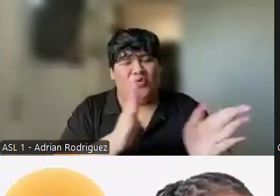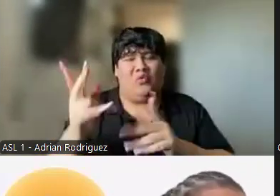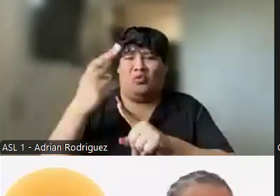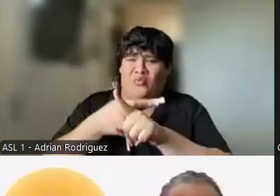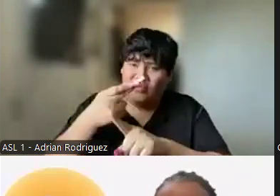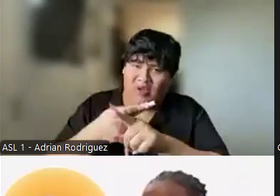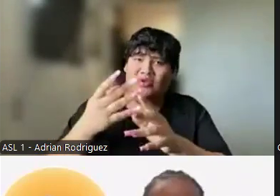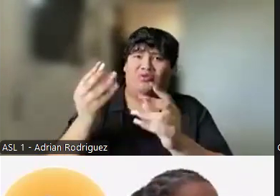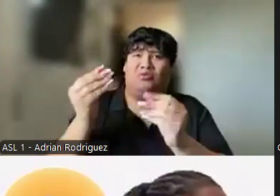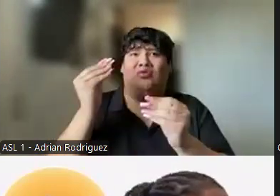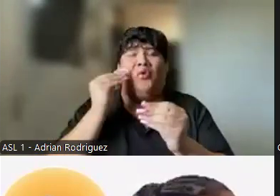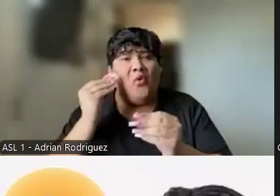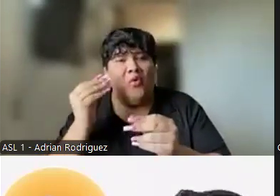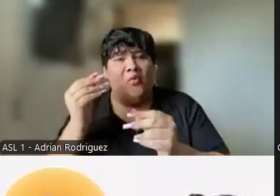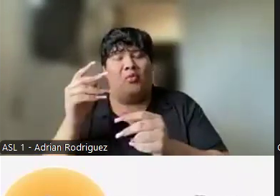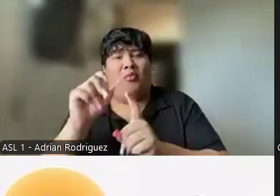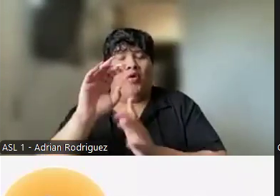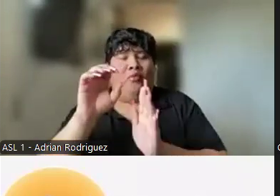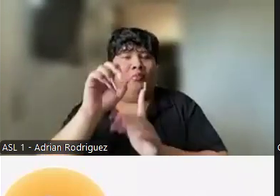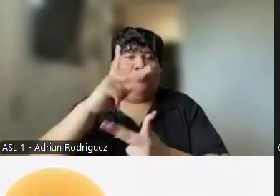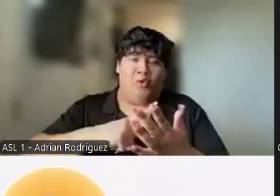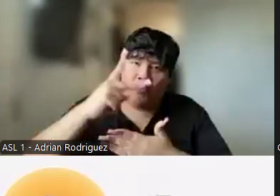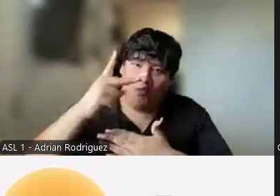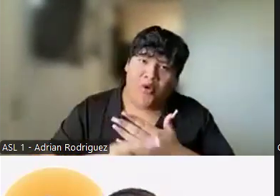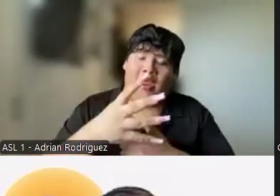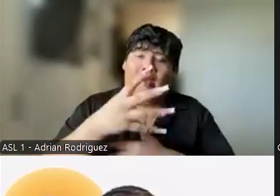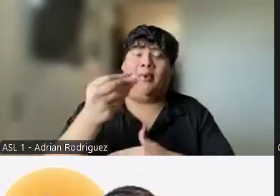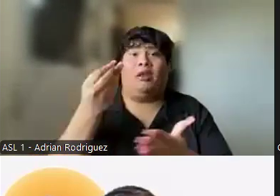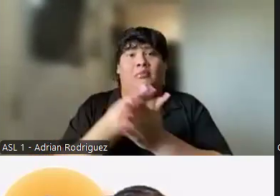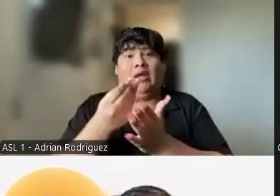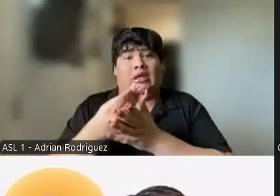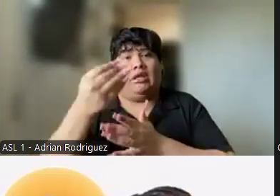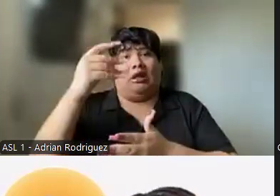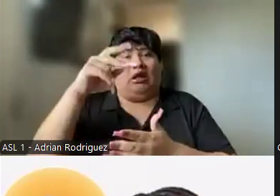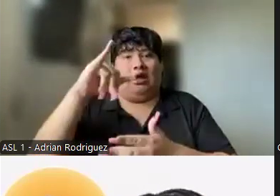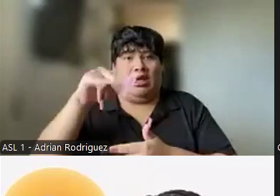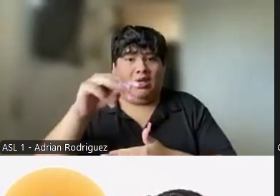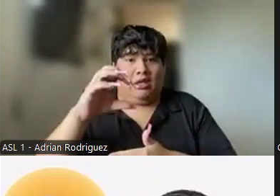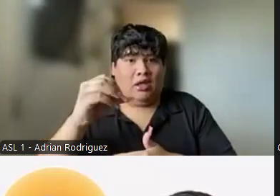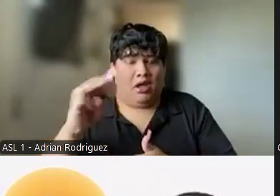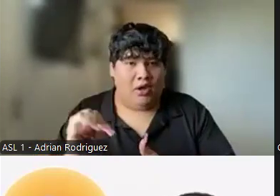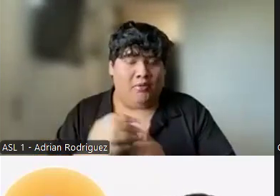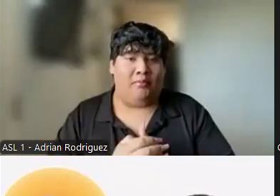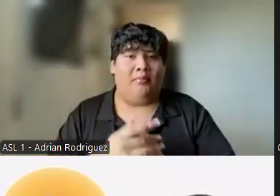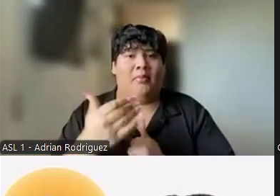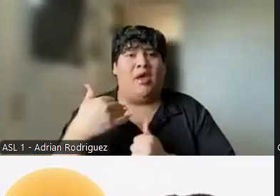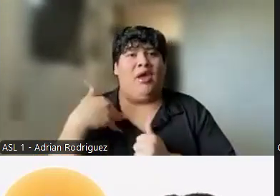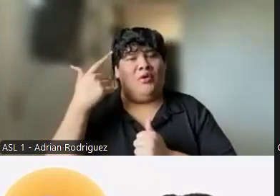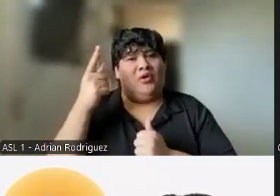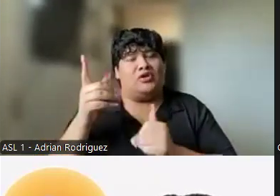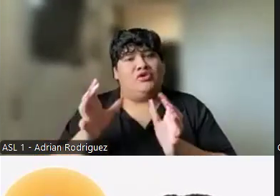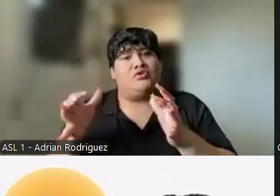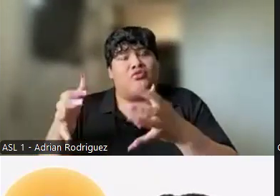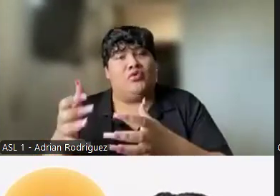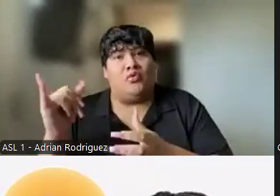the Home Safe program, and the guaranteed income. I know one initiative that this group has brought